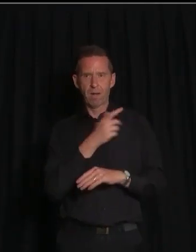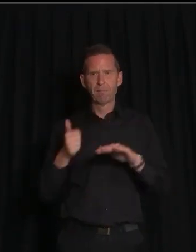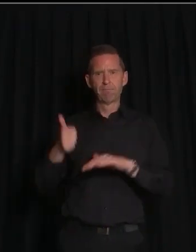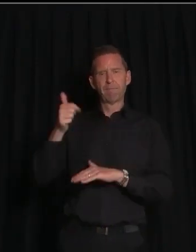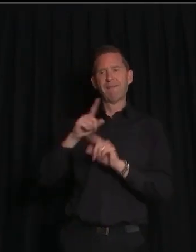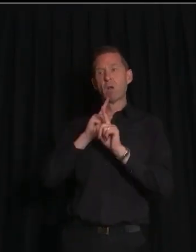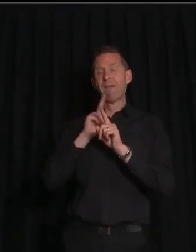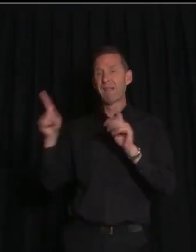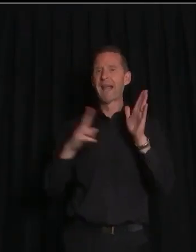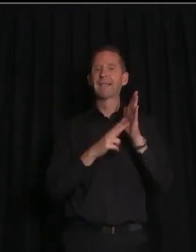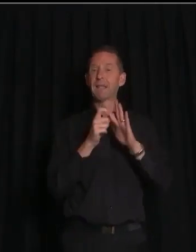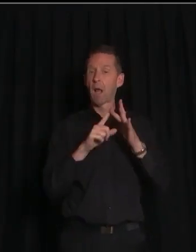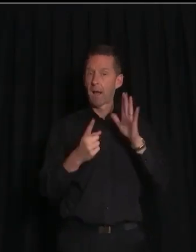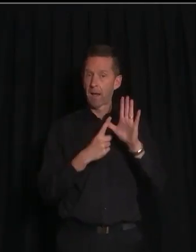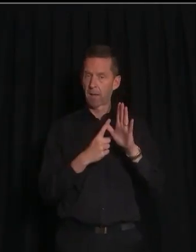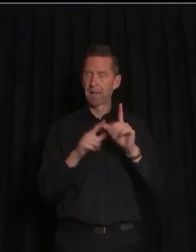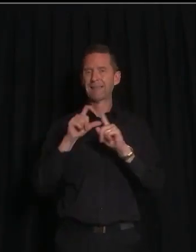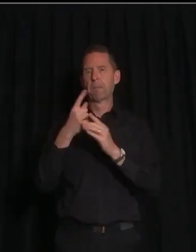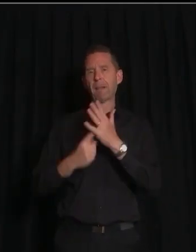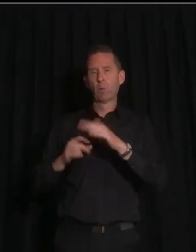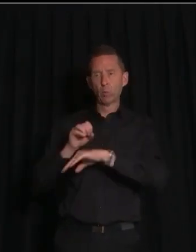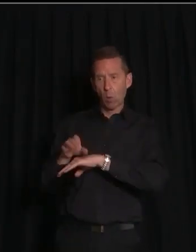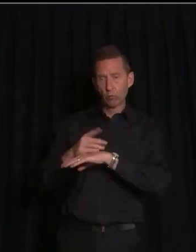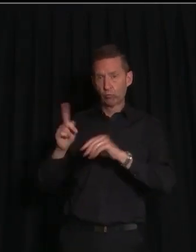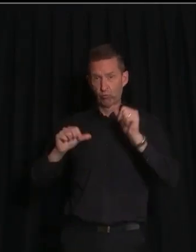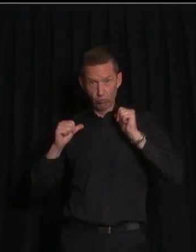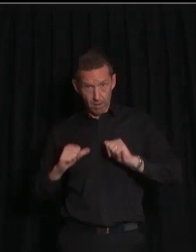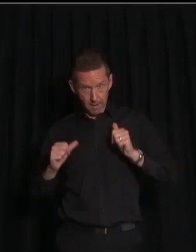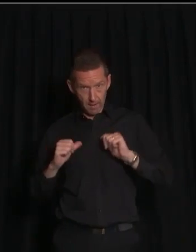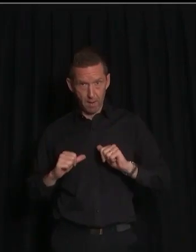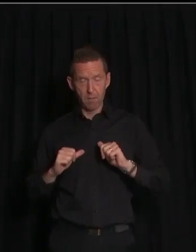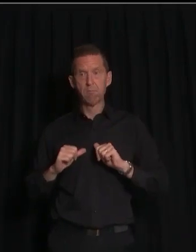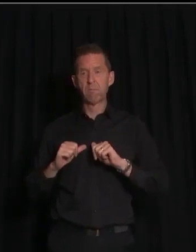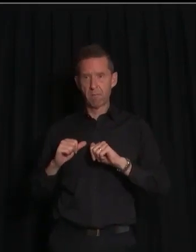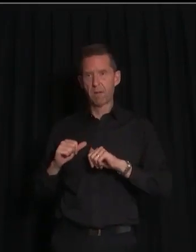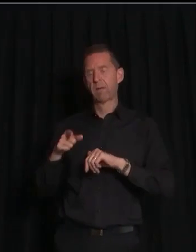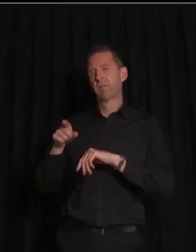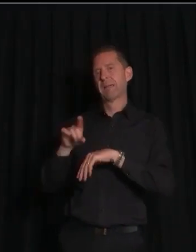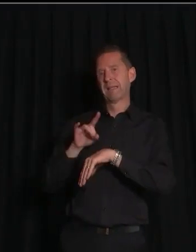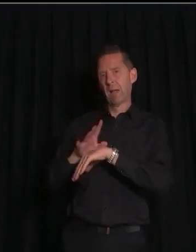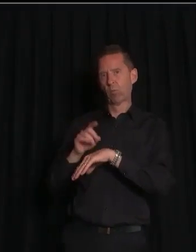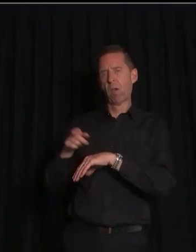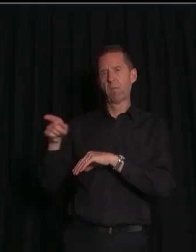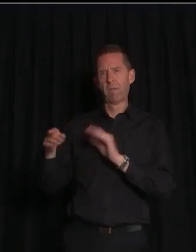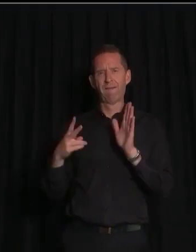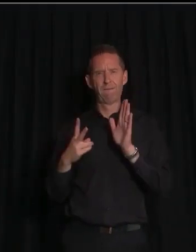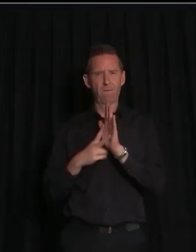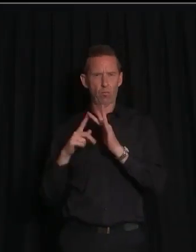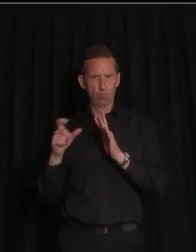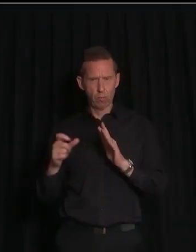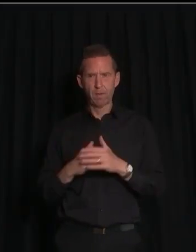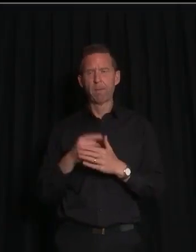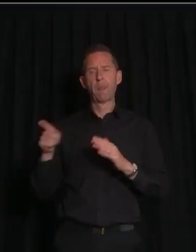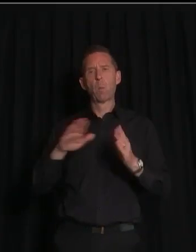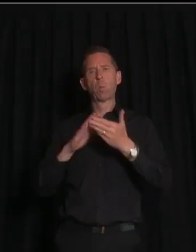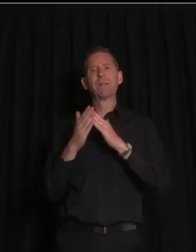NDIA, Disability Consultant and Trainer, Councillor on Victorian, is a community leader and